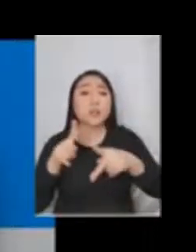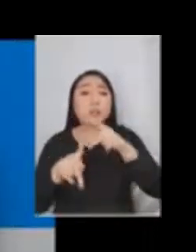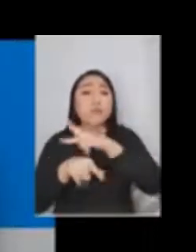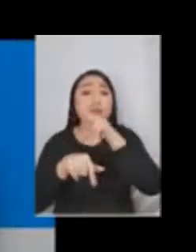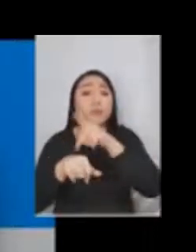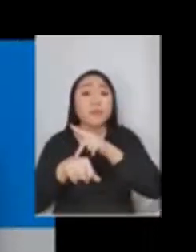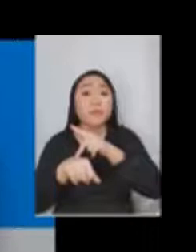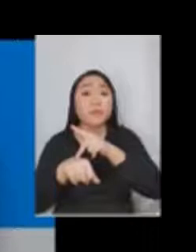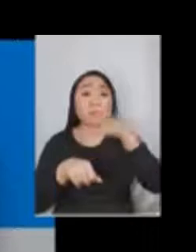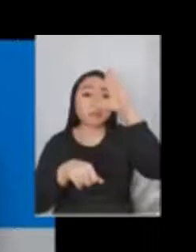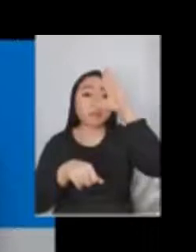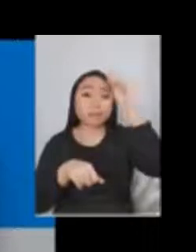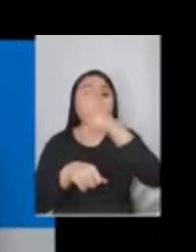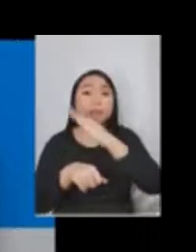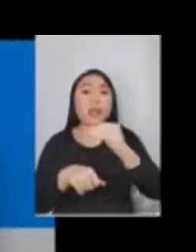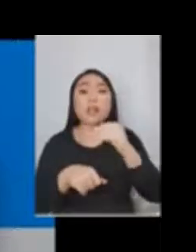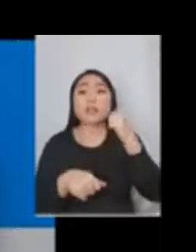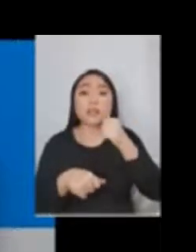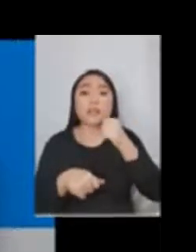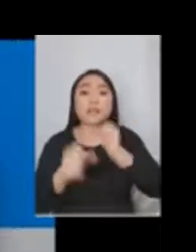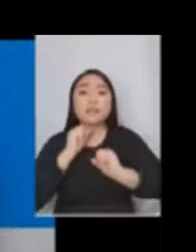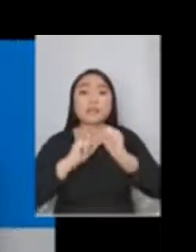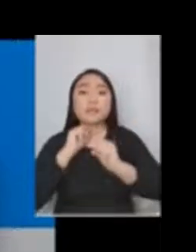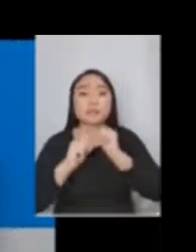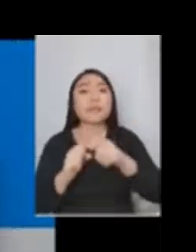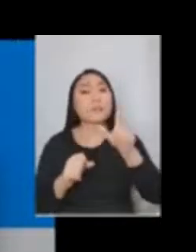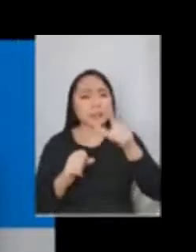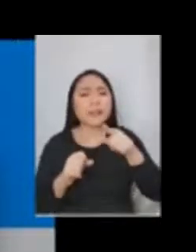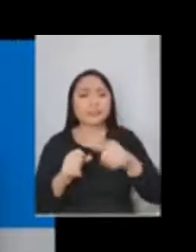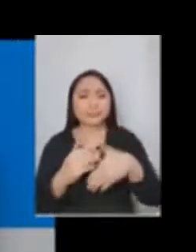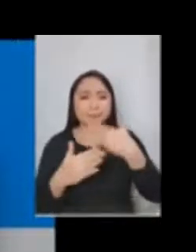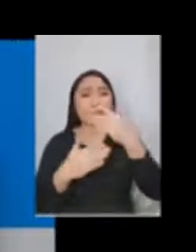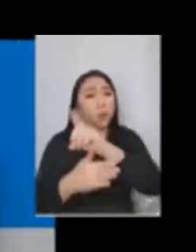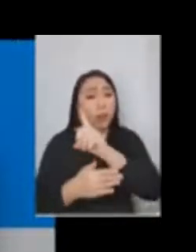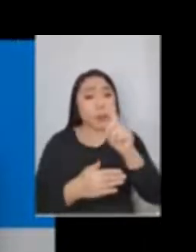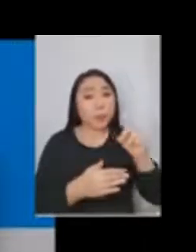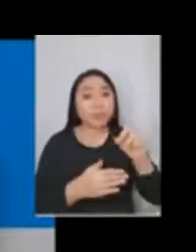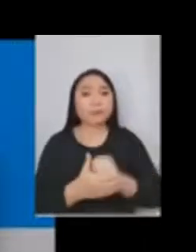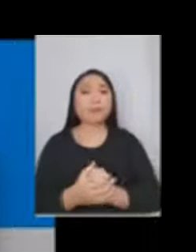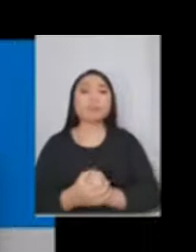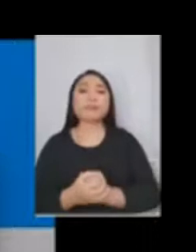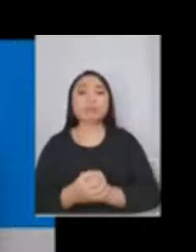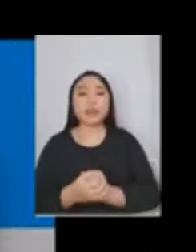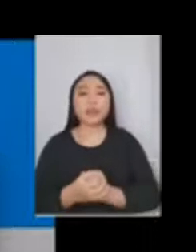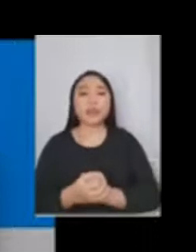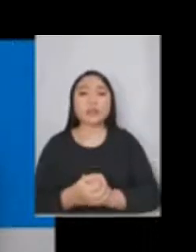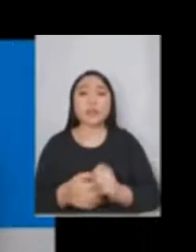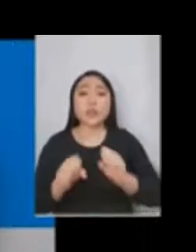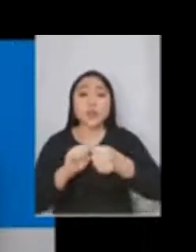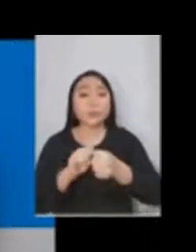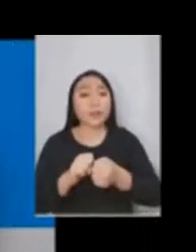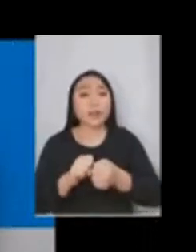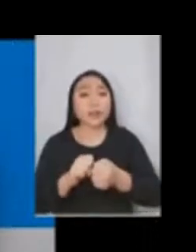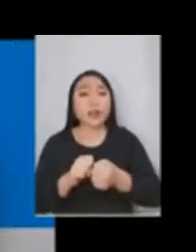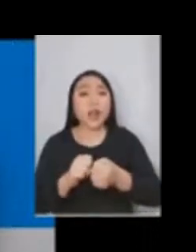galing lang kung ano lang po yung meron tayo kay library, yun lang yung nilalagay natin. Ngayon po, kumukuha na tayo sa